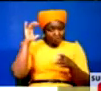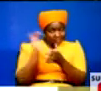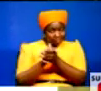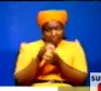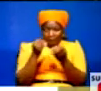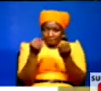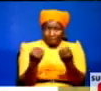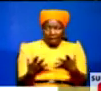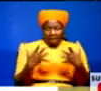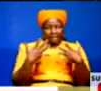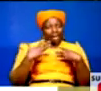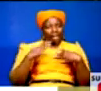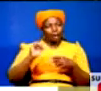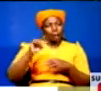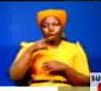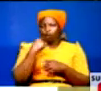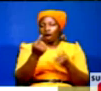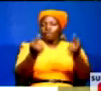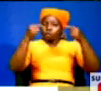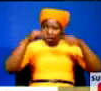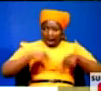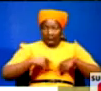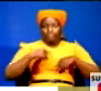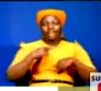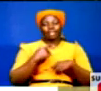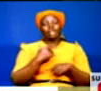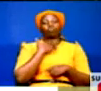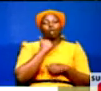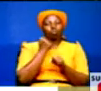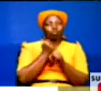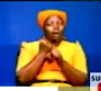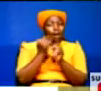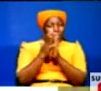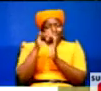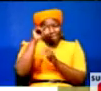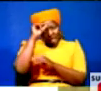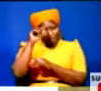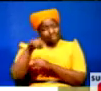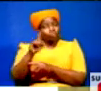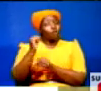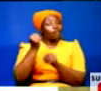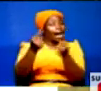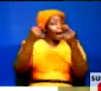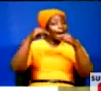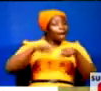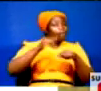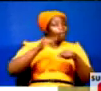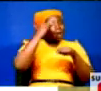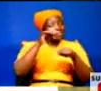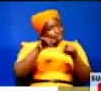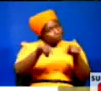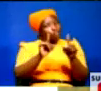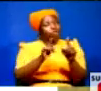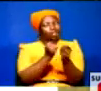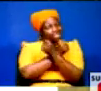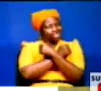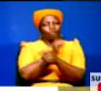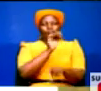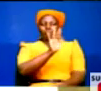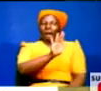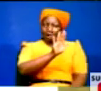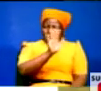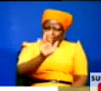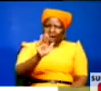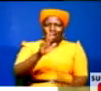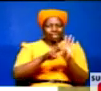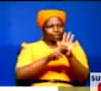or who have expressed interest to work with the government side are doing so out of their love for their constituents, out of their love